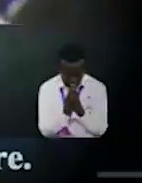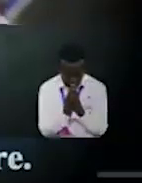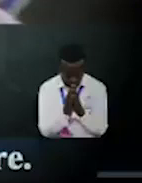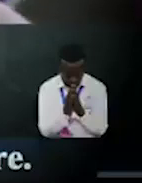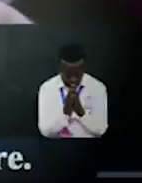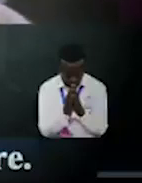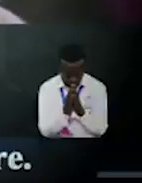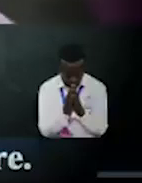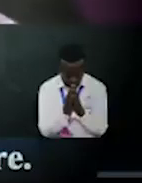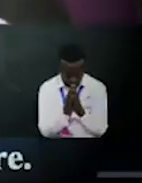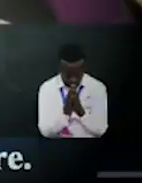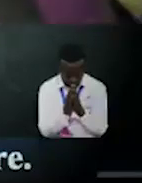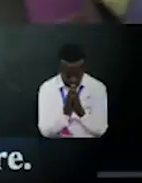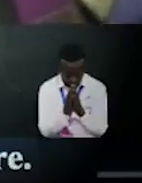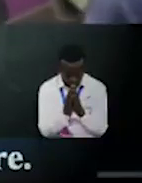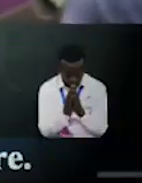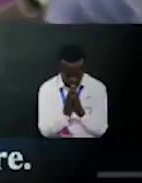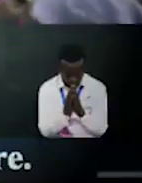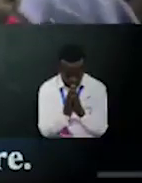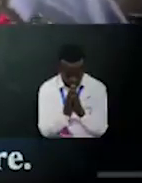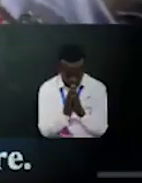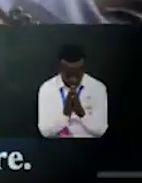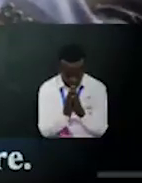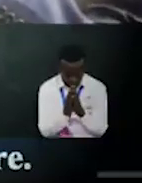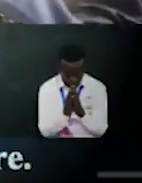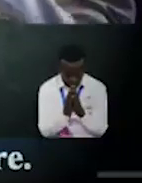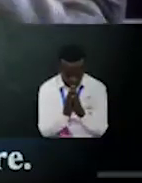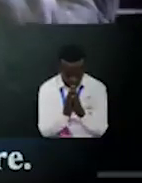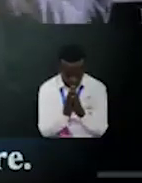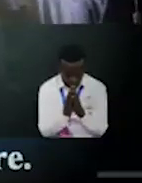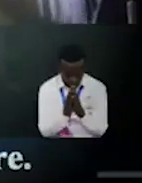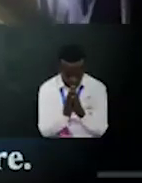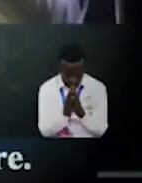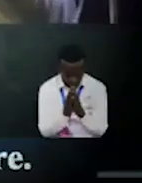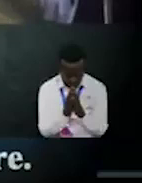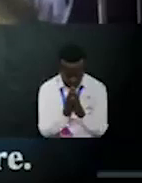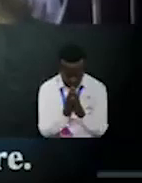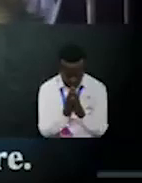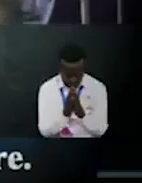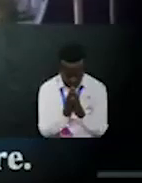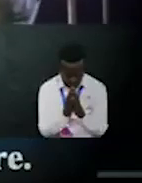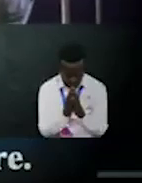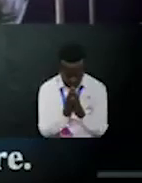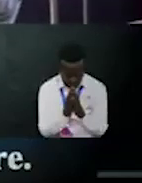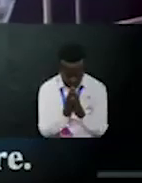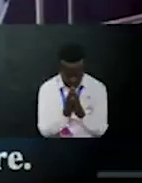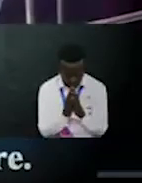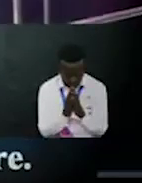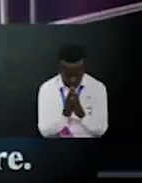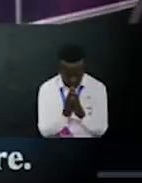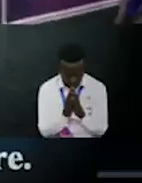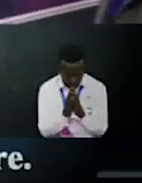la baba. In the name of Jesus, la mashukotenda la baba.